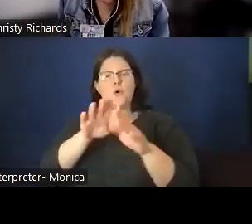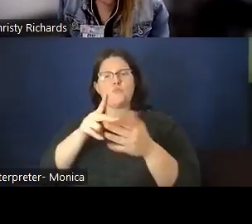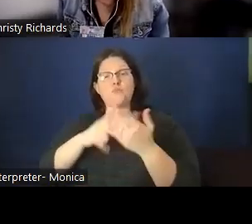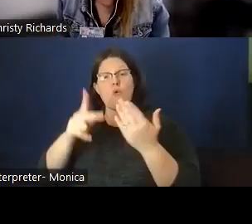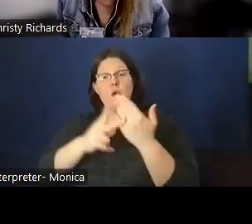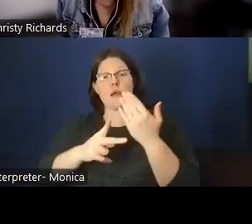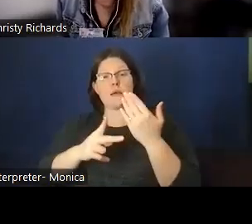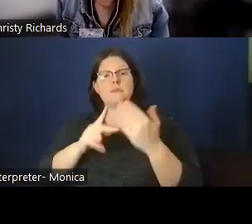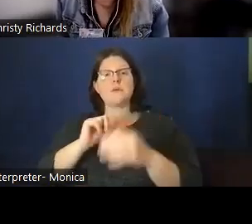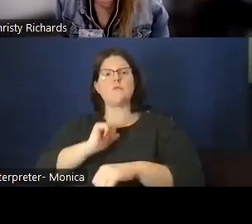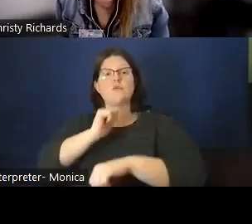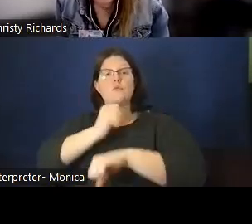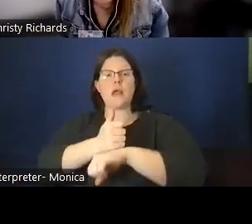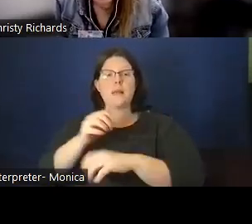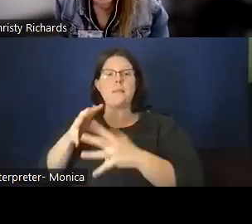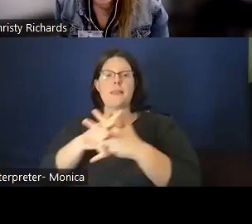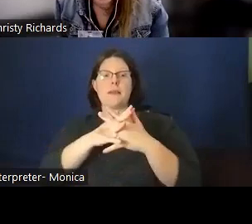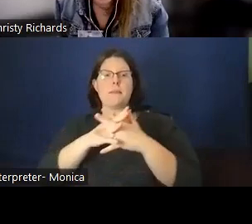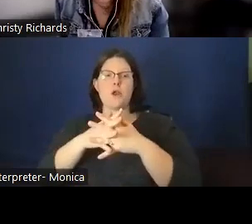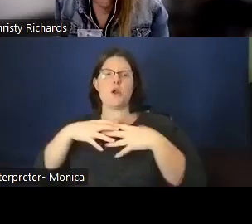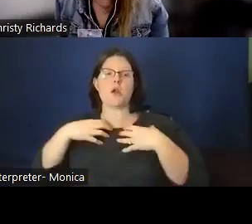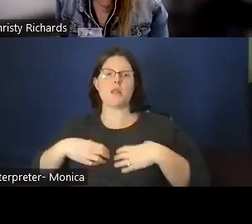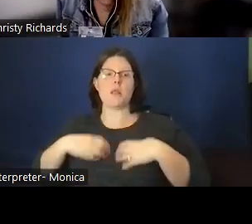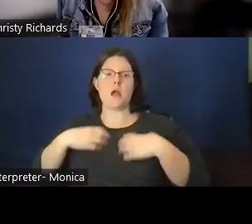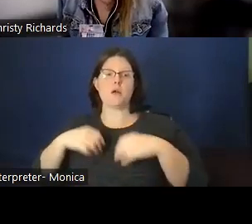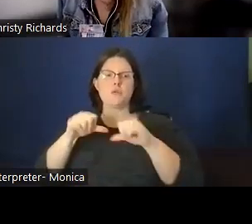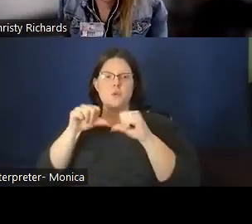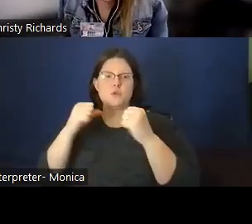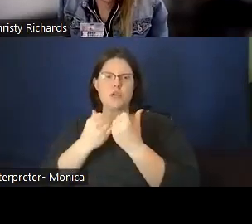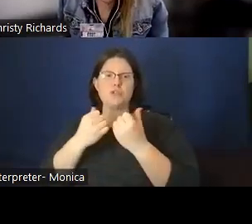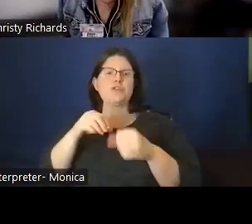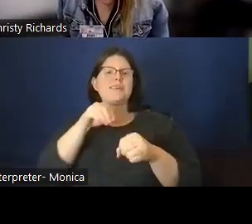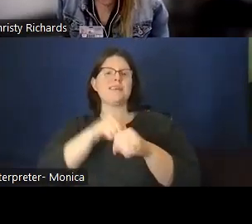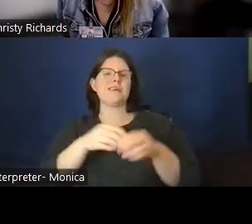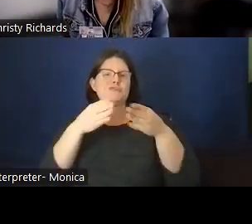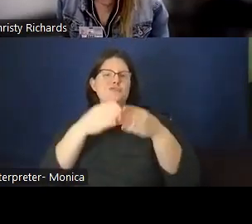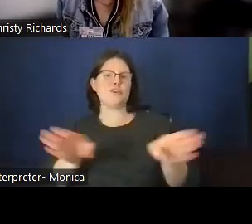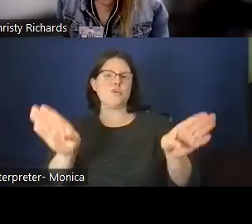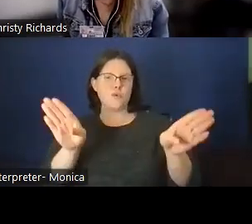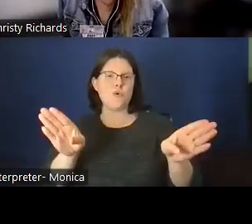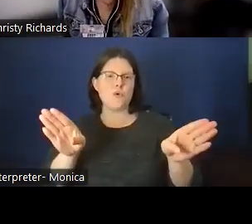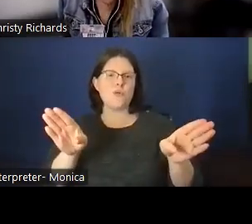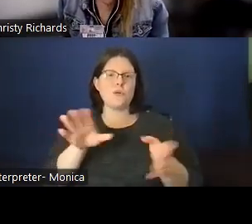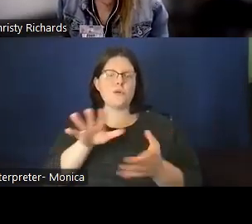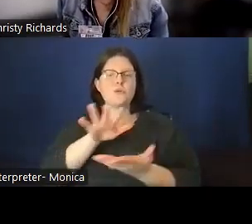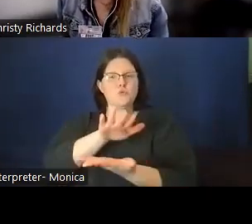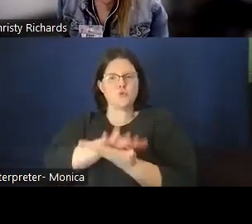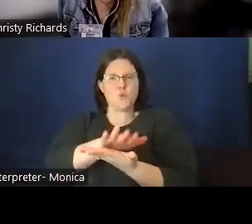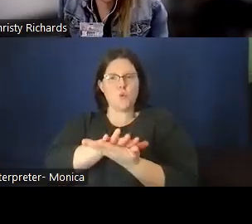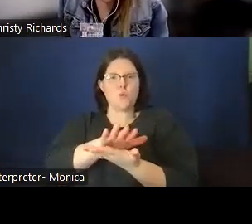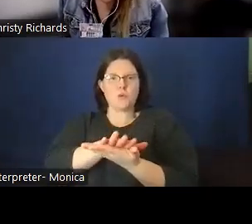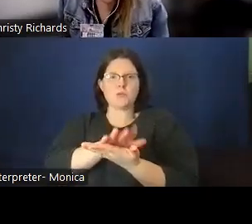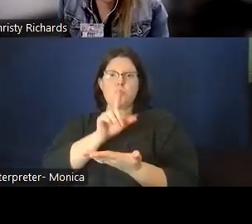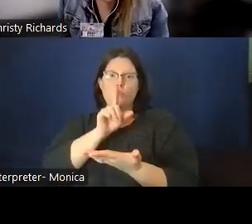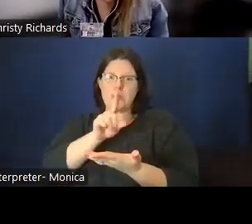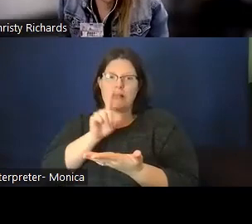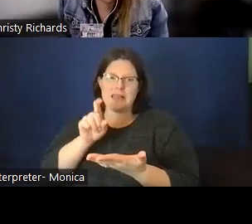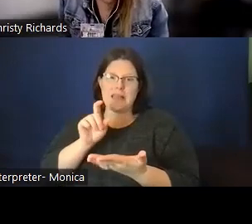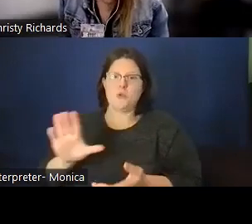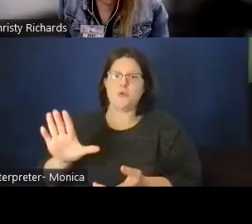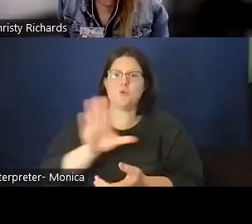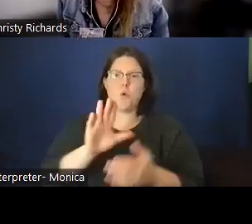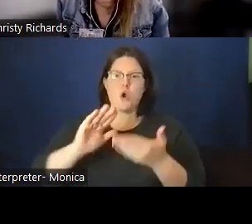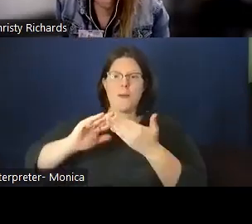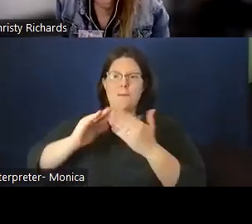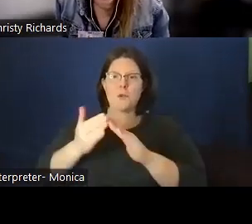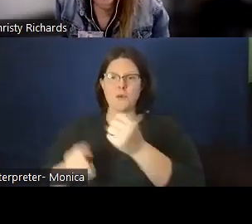They're created by the American Lung Association. So in general, schools really need your support, our community support